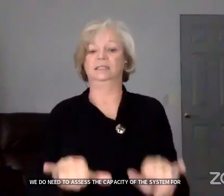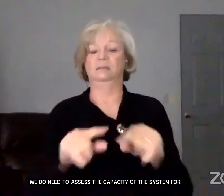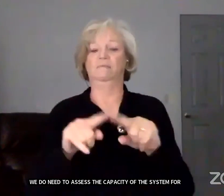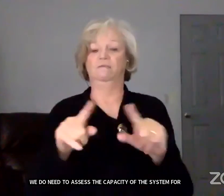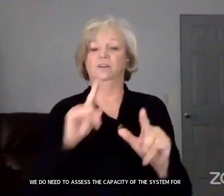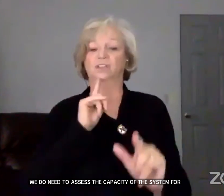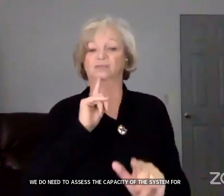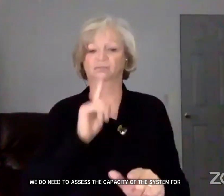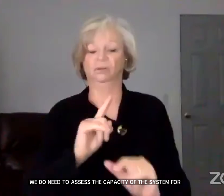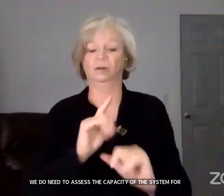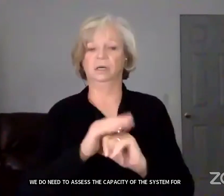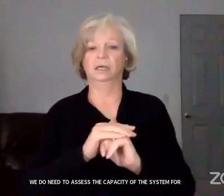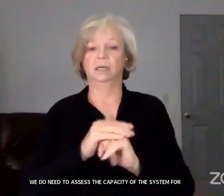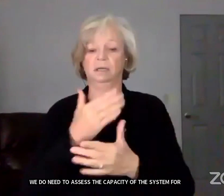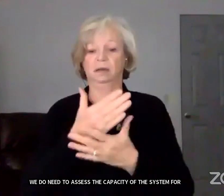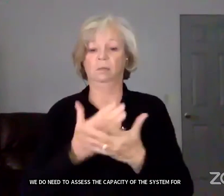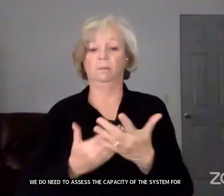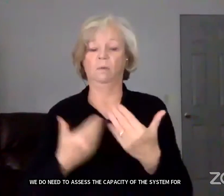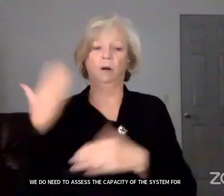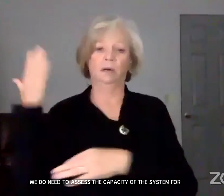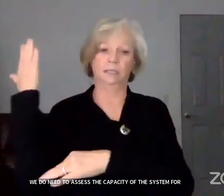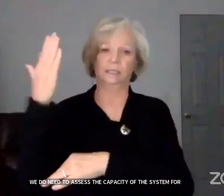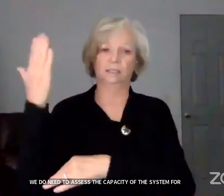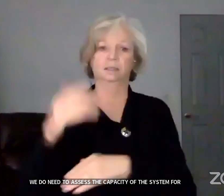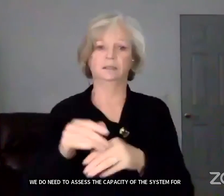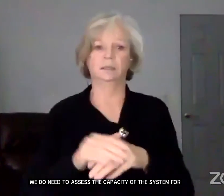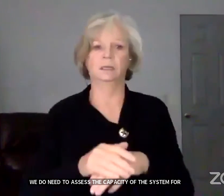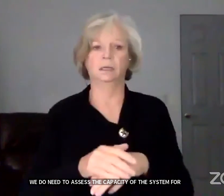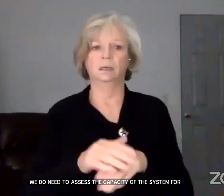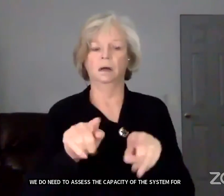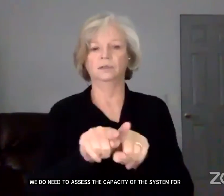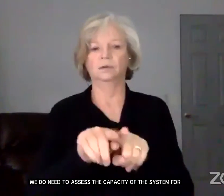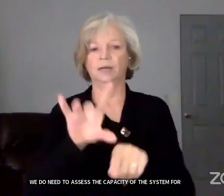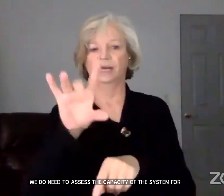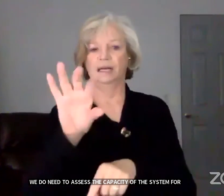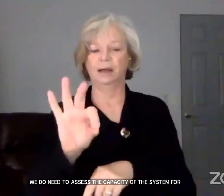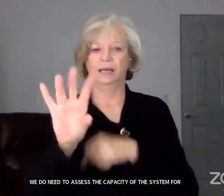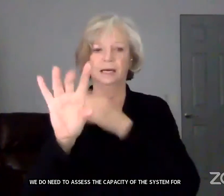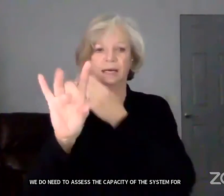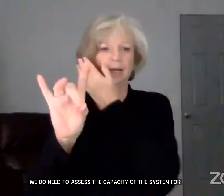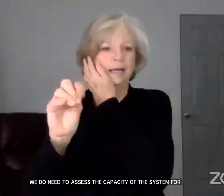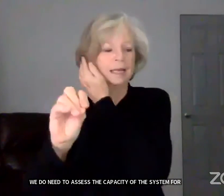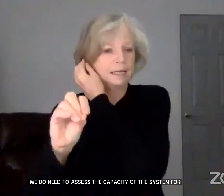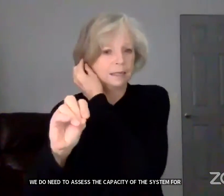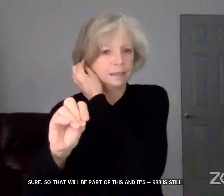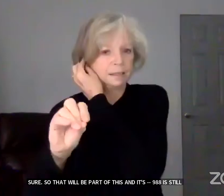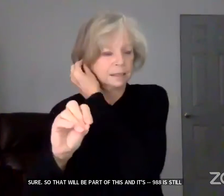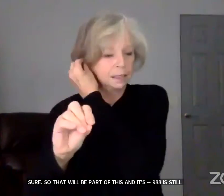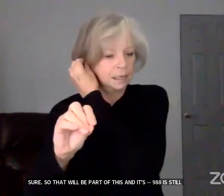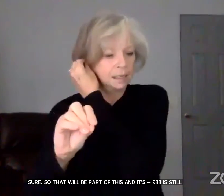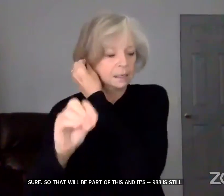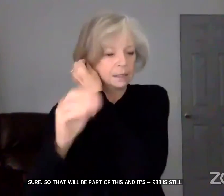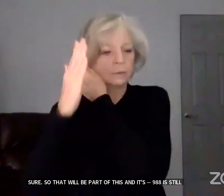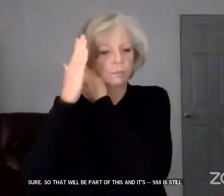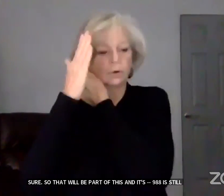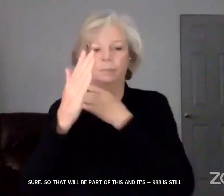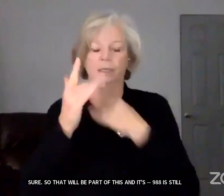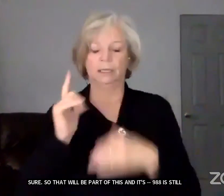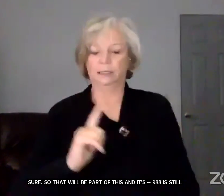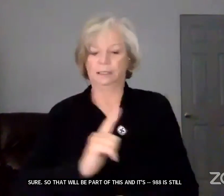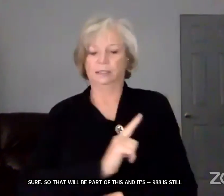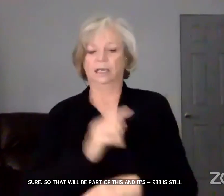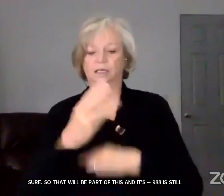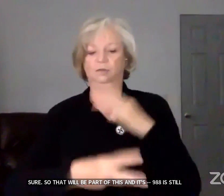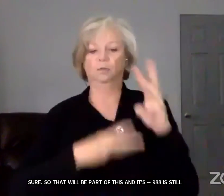And 988 is still something that's out there in the legislative world. So I suspect we're going to